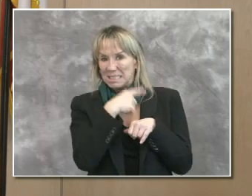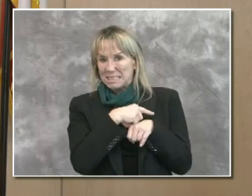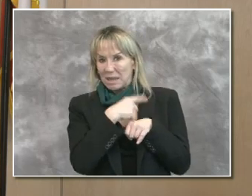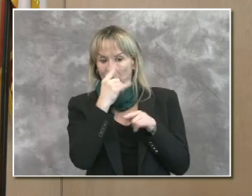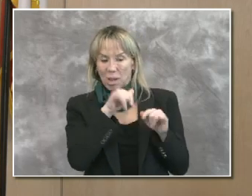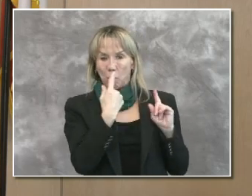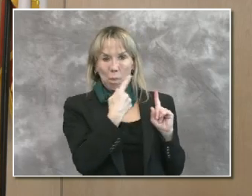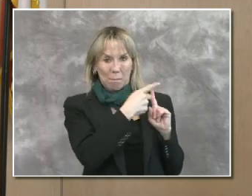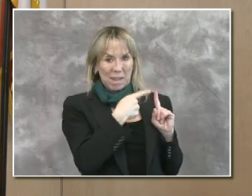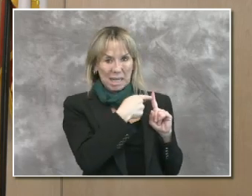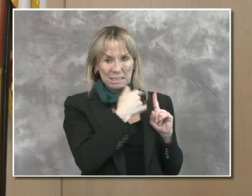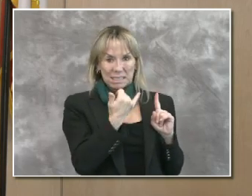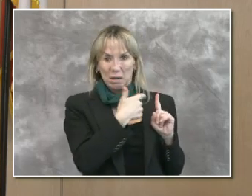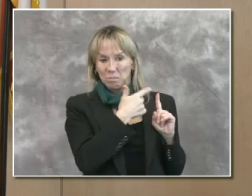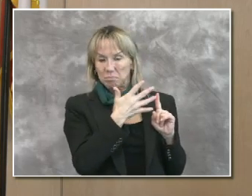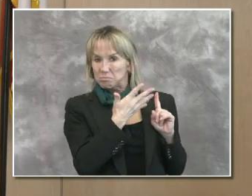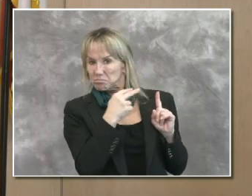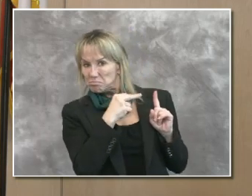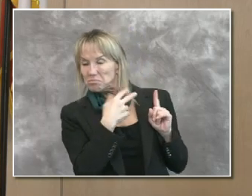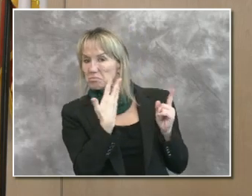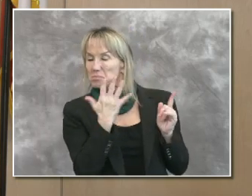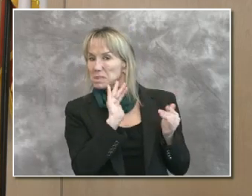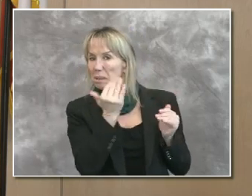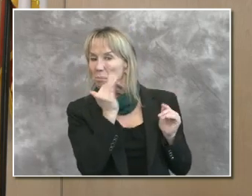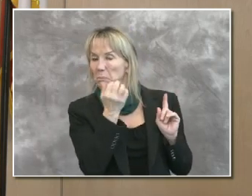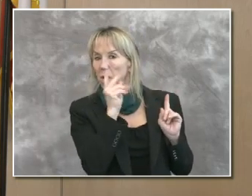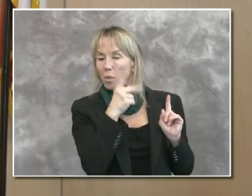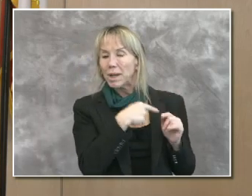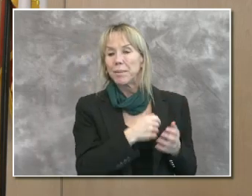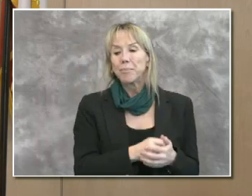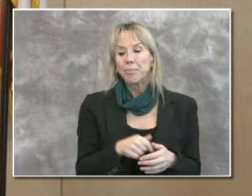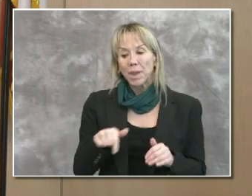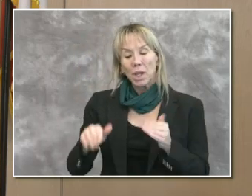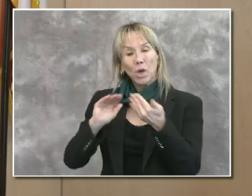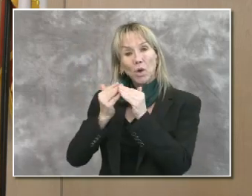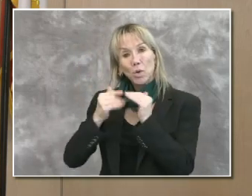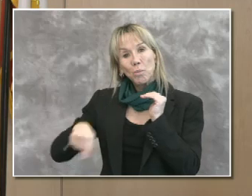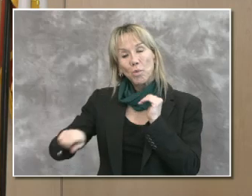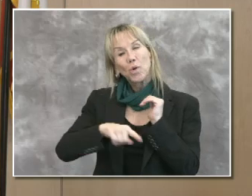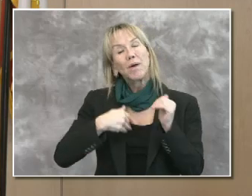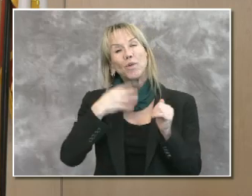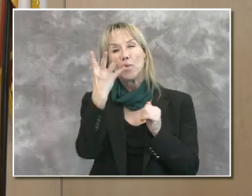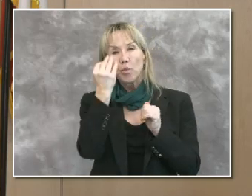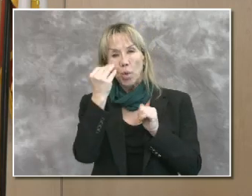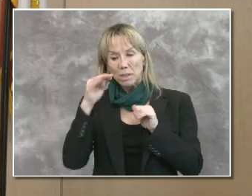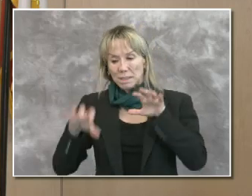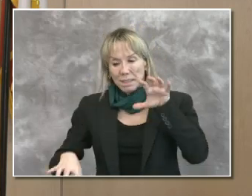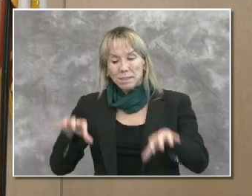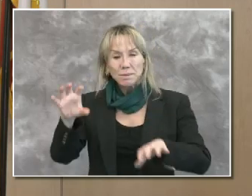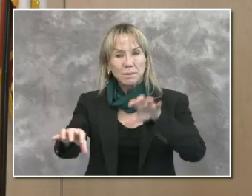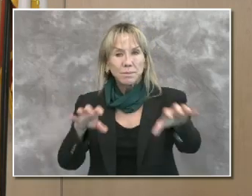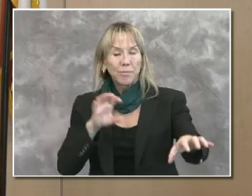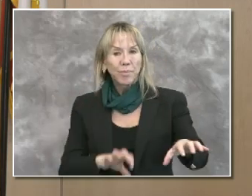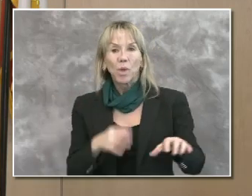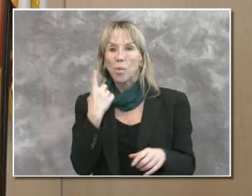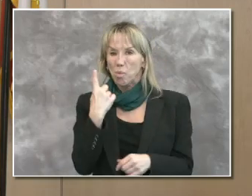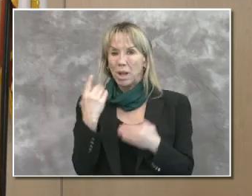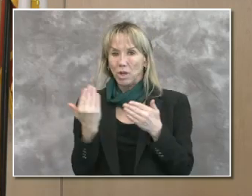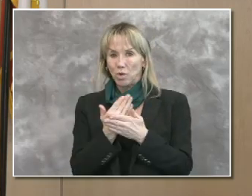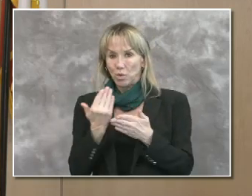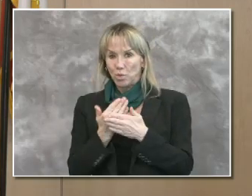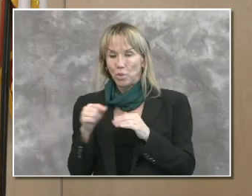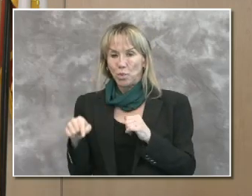facility. There is also a total of 14 outbreaks in community setting locations, which includes one new outbreak